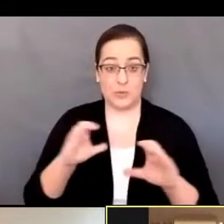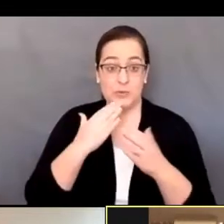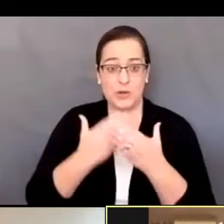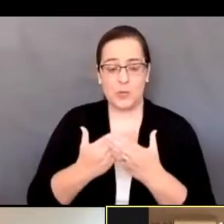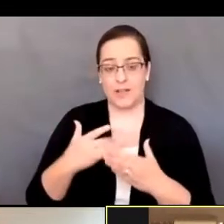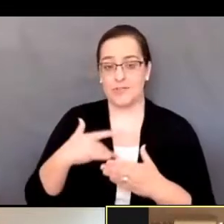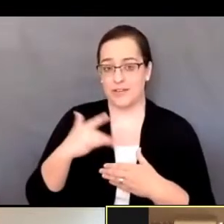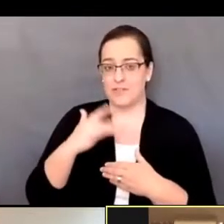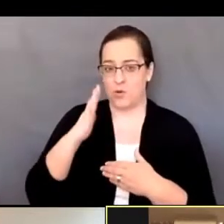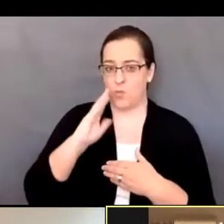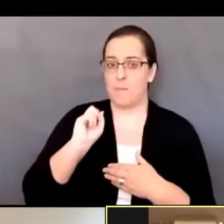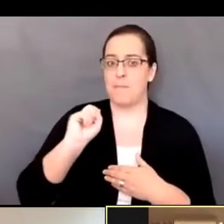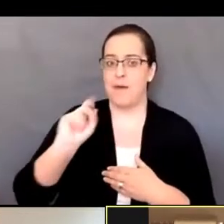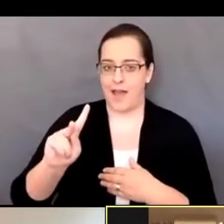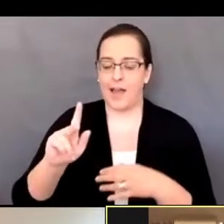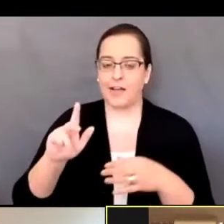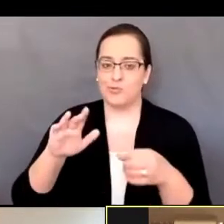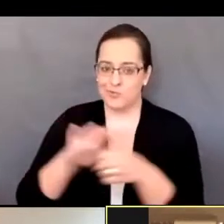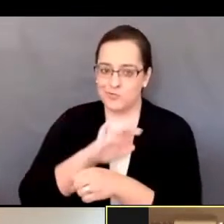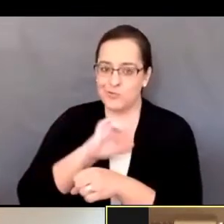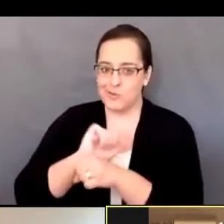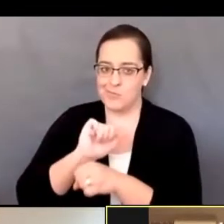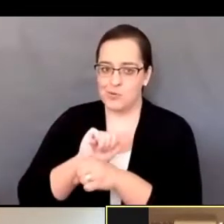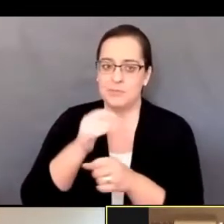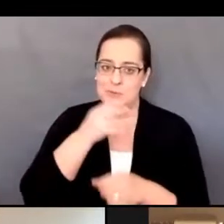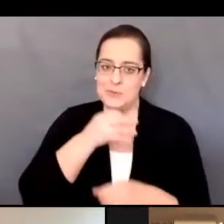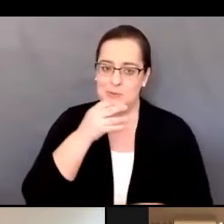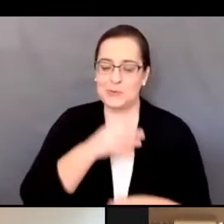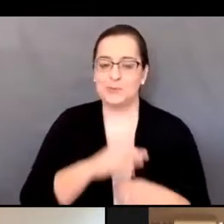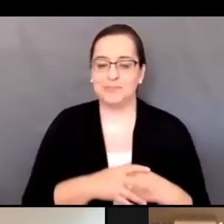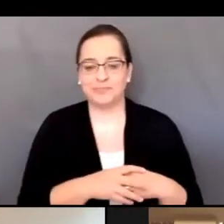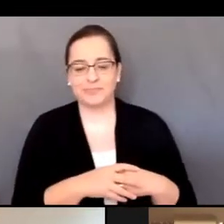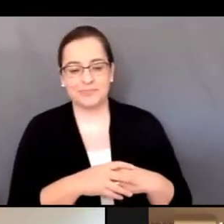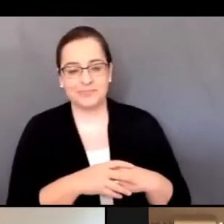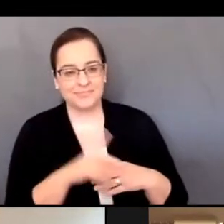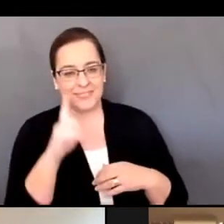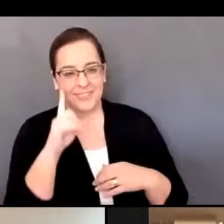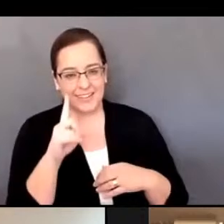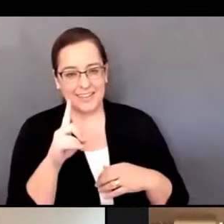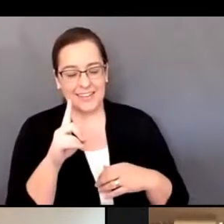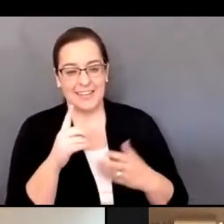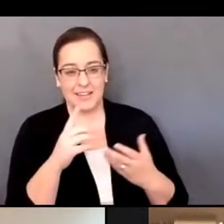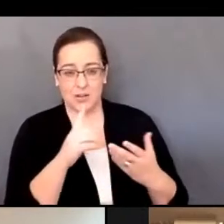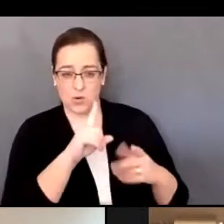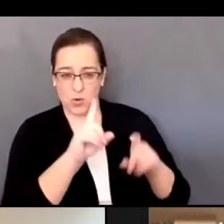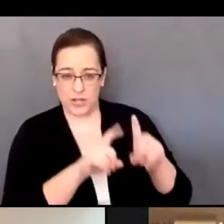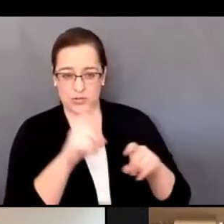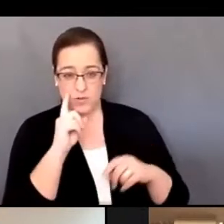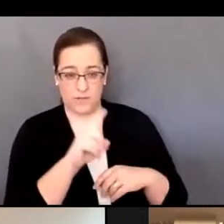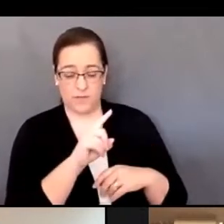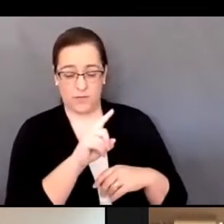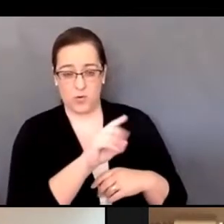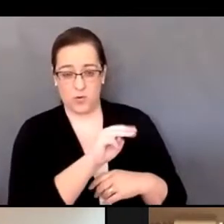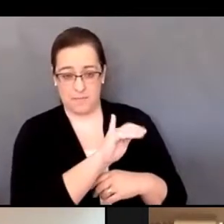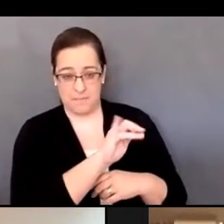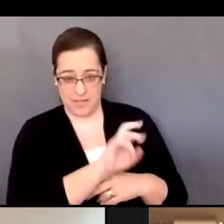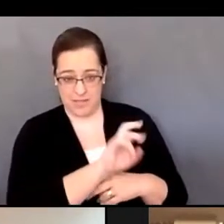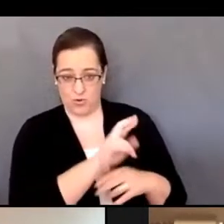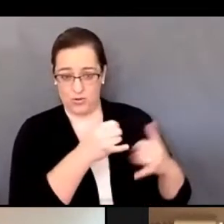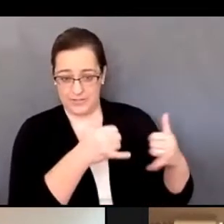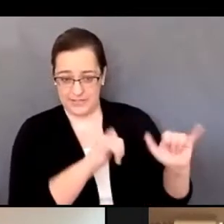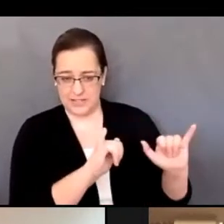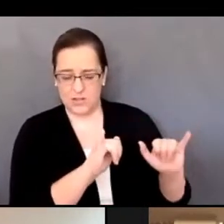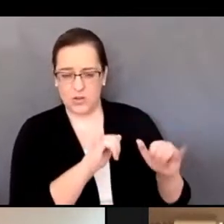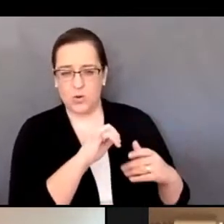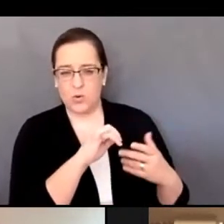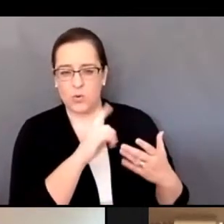that we'll move back to full employment very quickly. And I think this question is also for you, Mr. Miller.